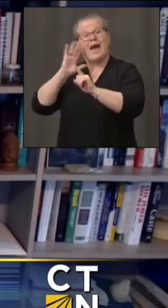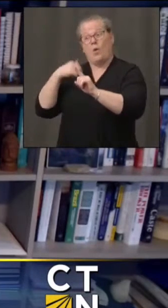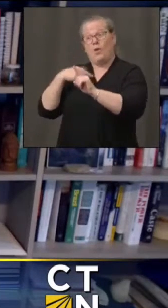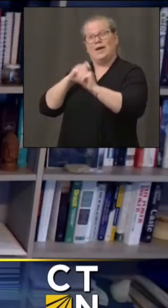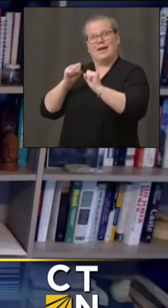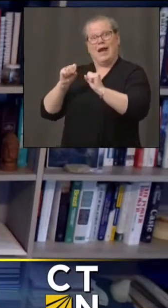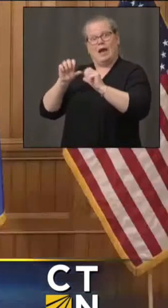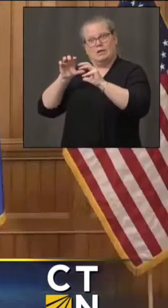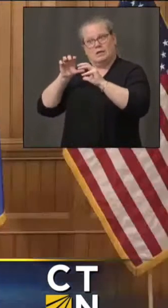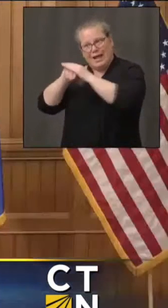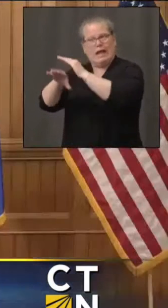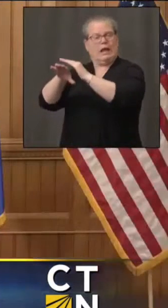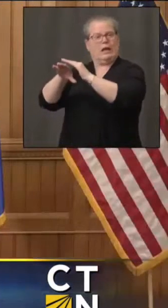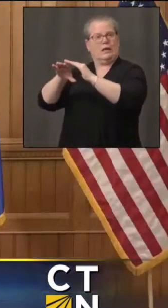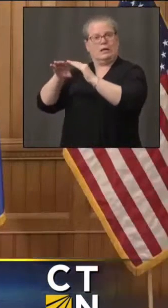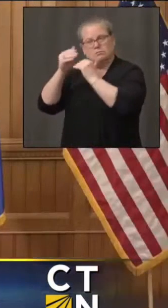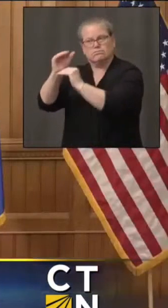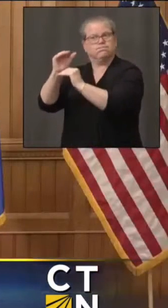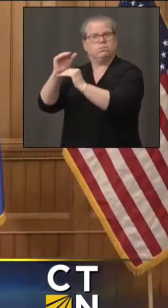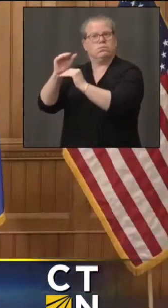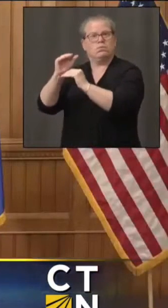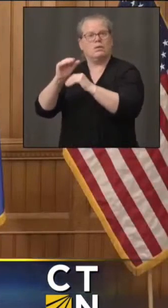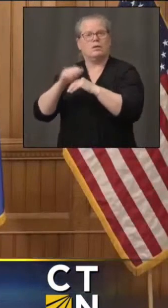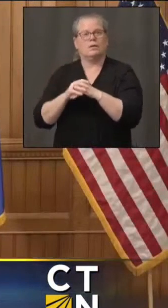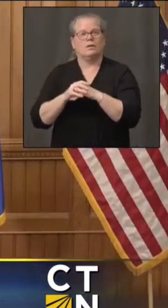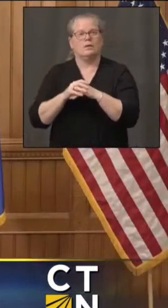And we did not give away any of our ventilators.